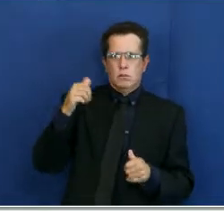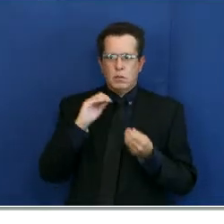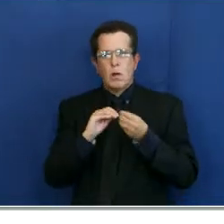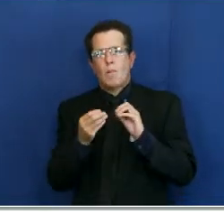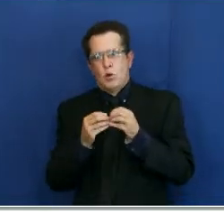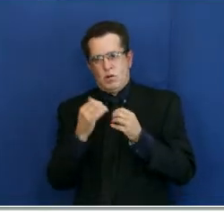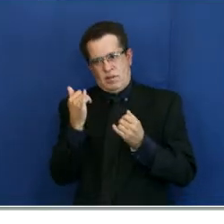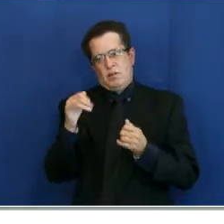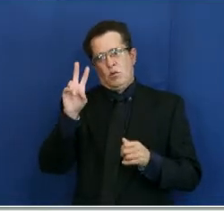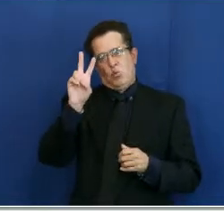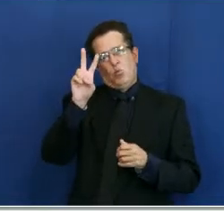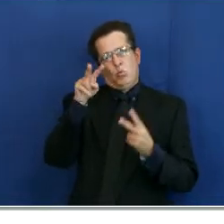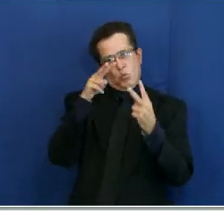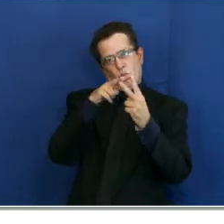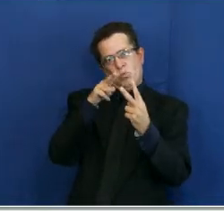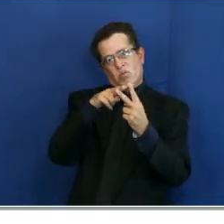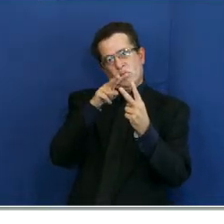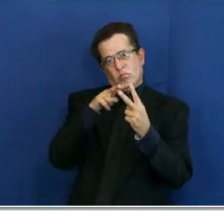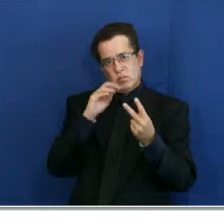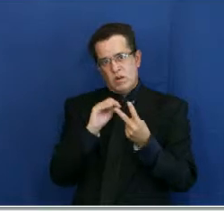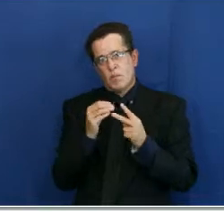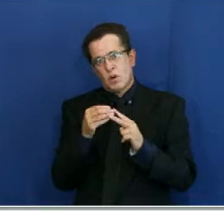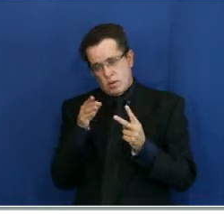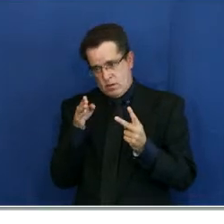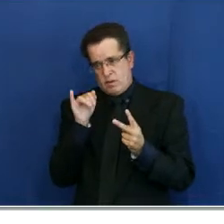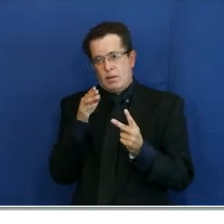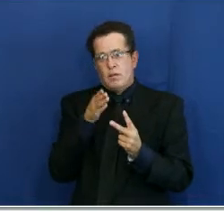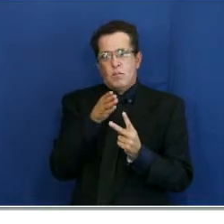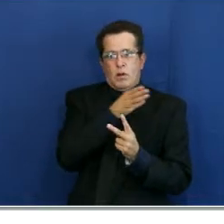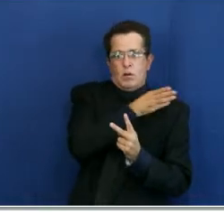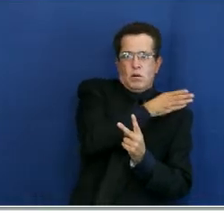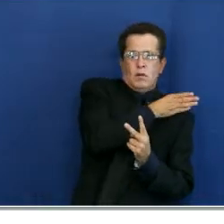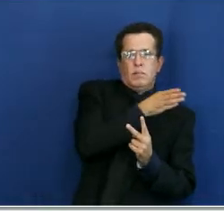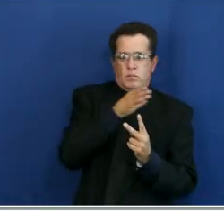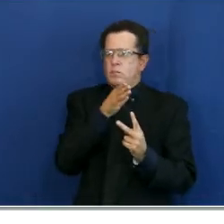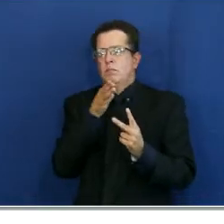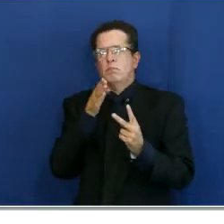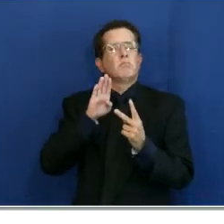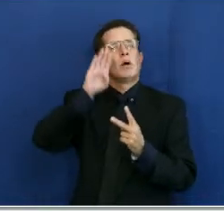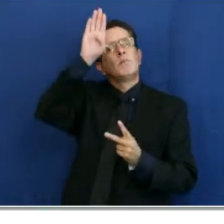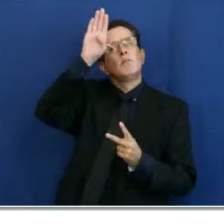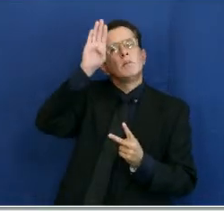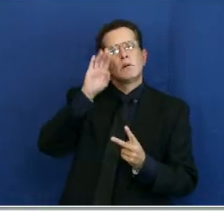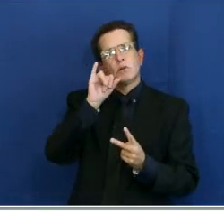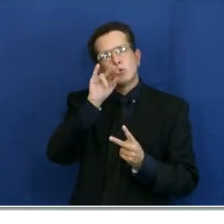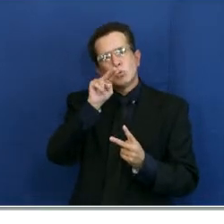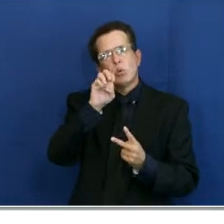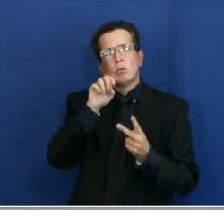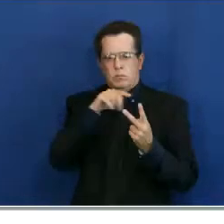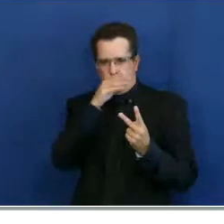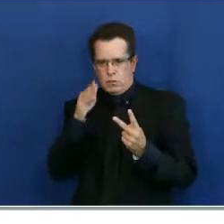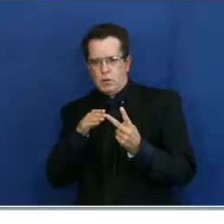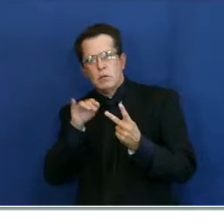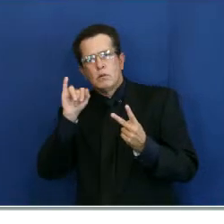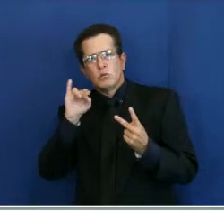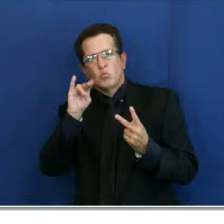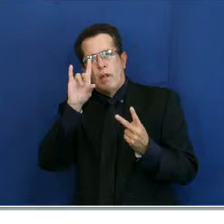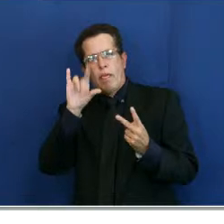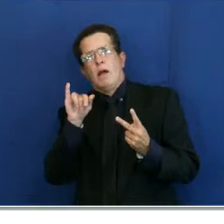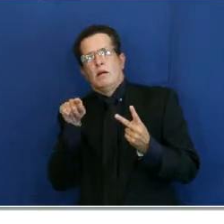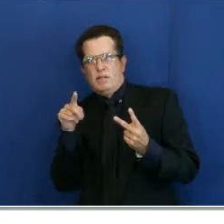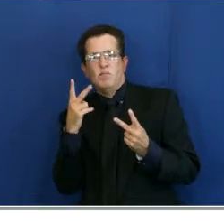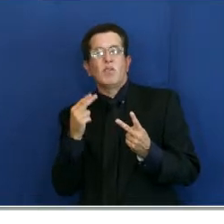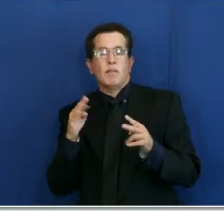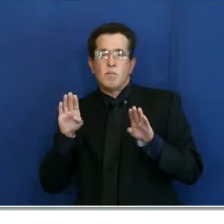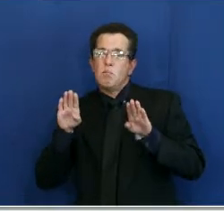before August, the largest number of cases. And in the next couple of slides, what I would